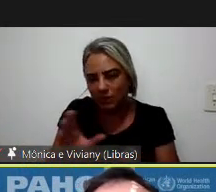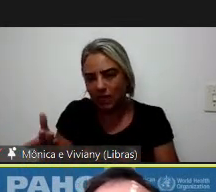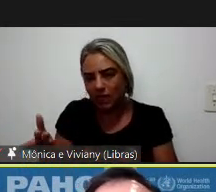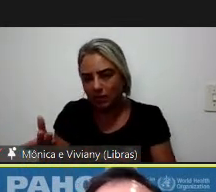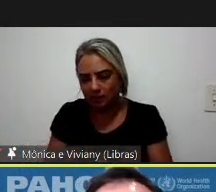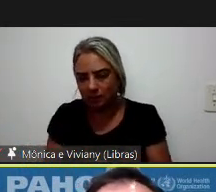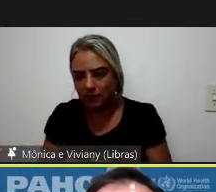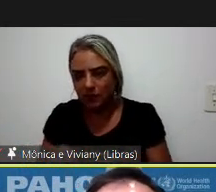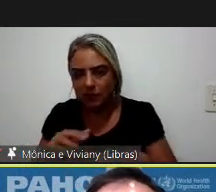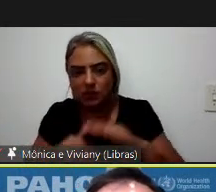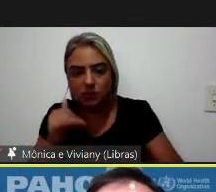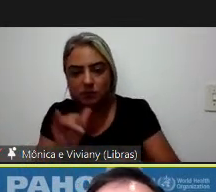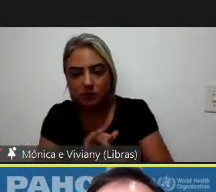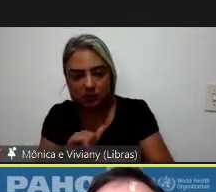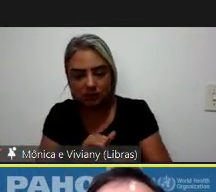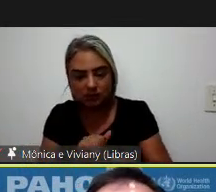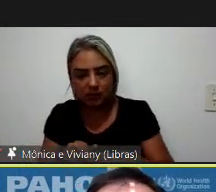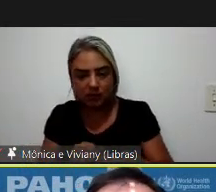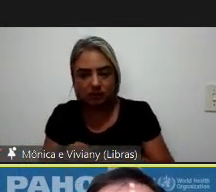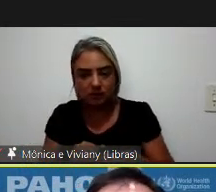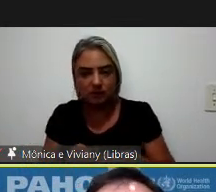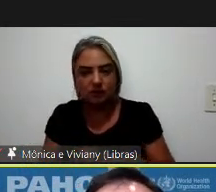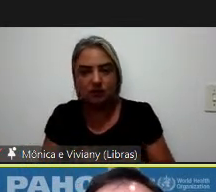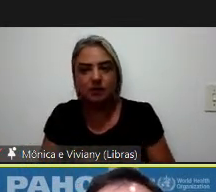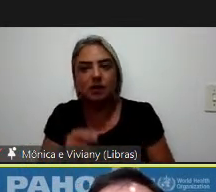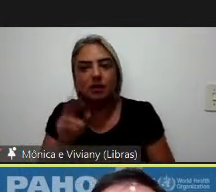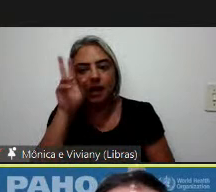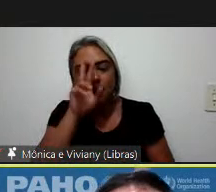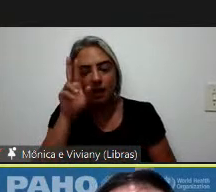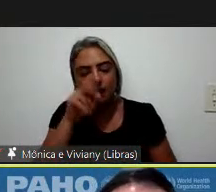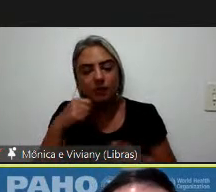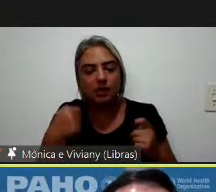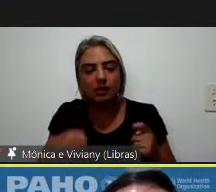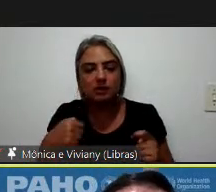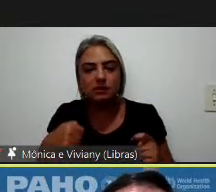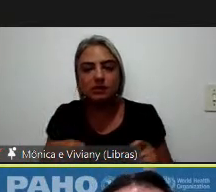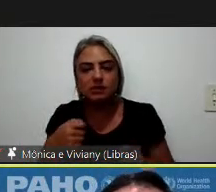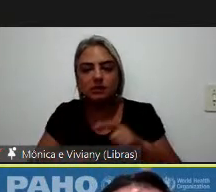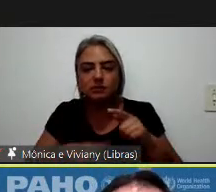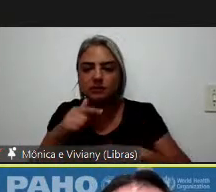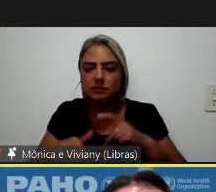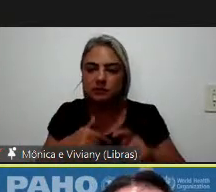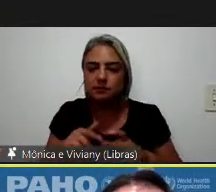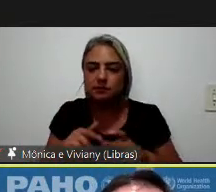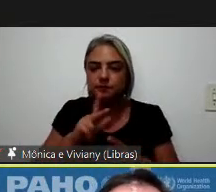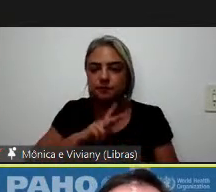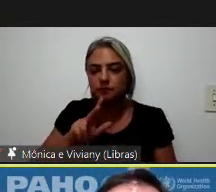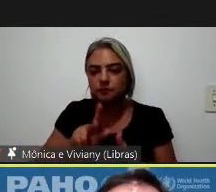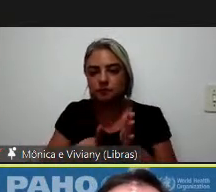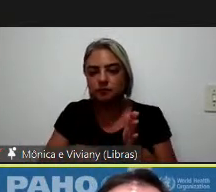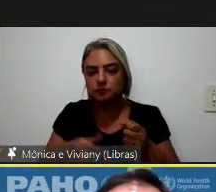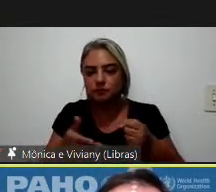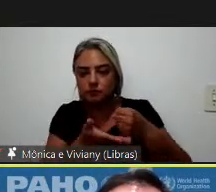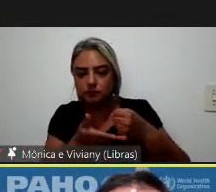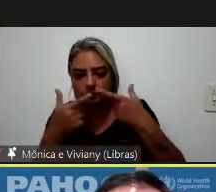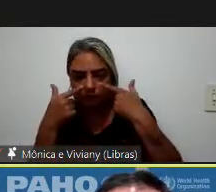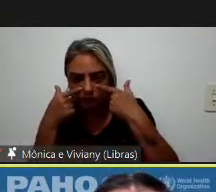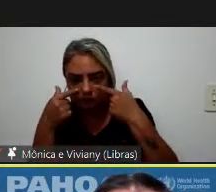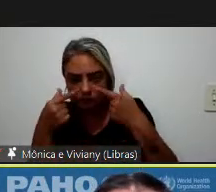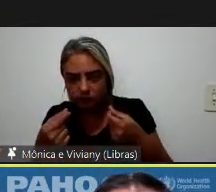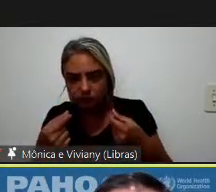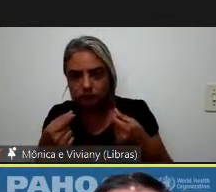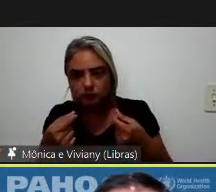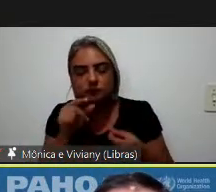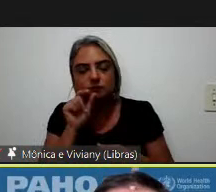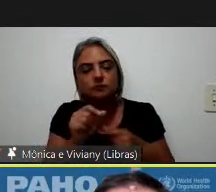this expenditure, especially in the buying process. It's good to remember the necessity for a particular acting